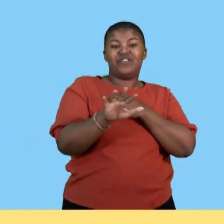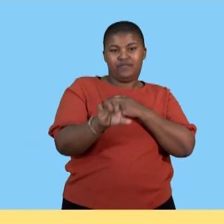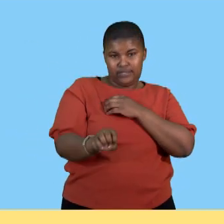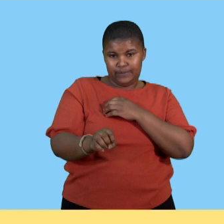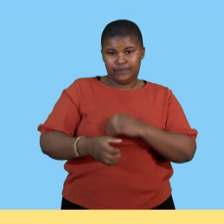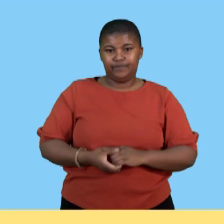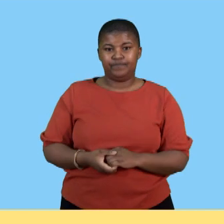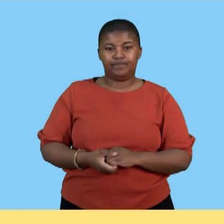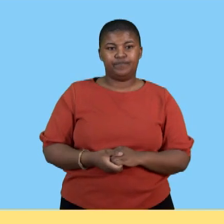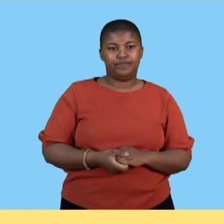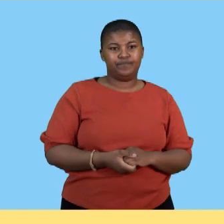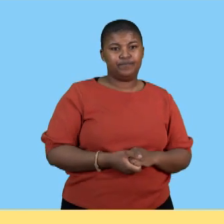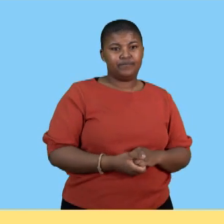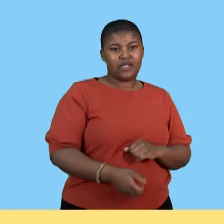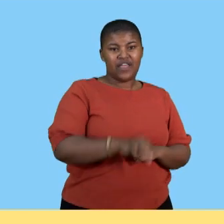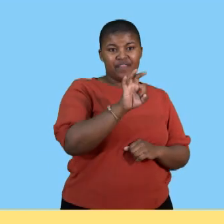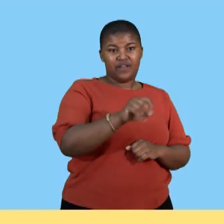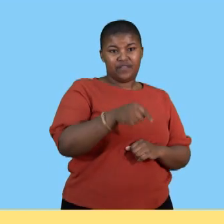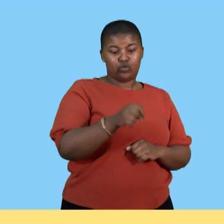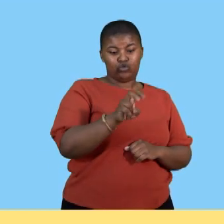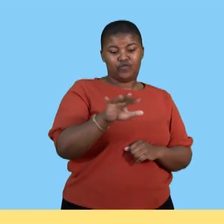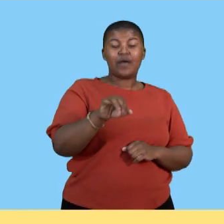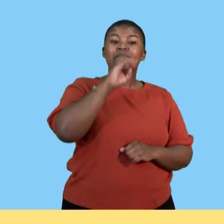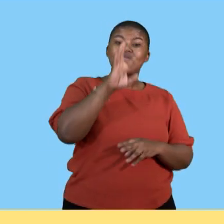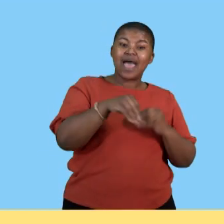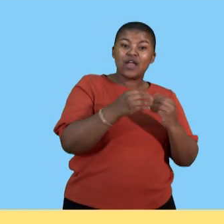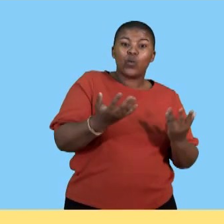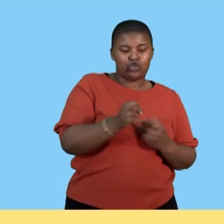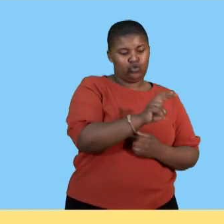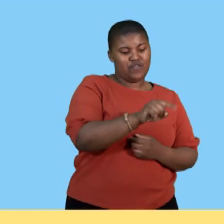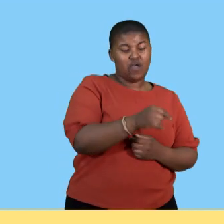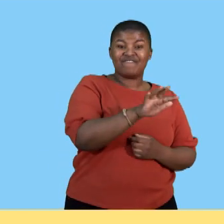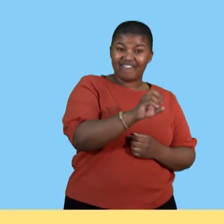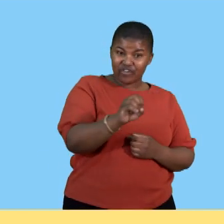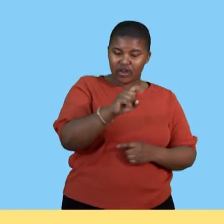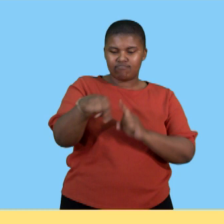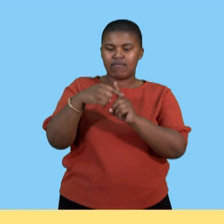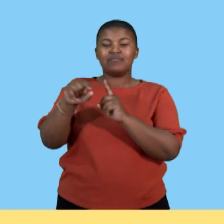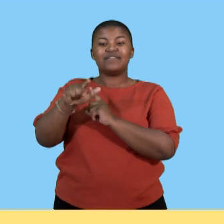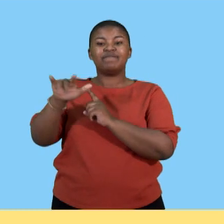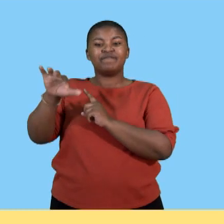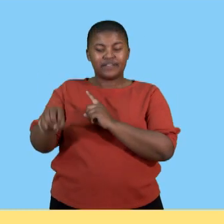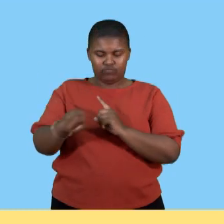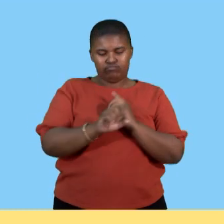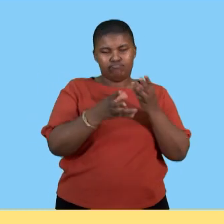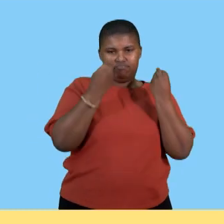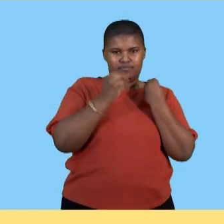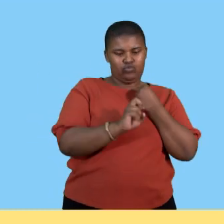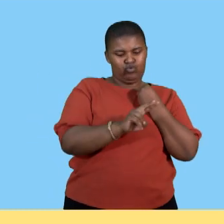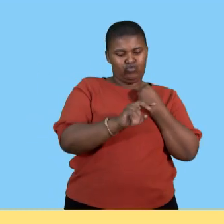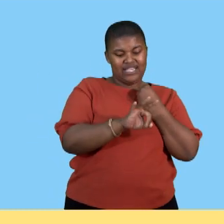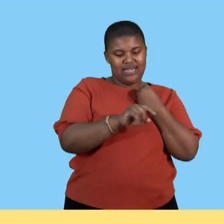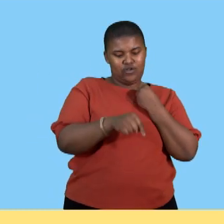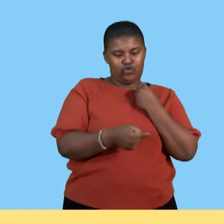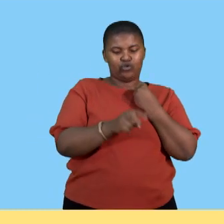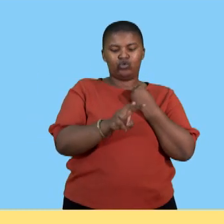3,250. It's 2.5 plus 750 to give you 3,250. So when I come here, my interest income here